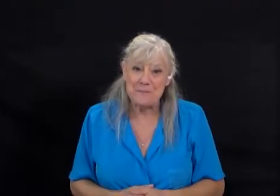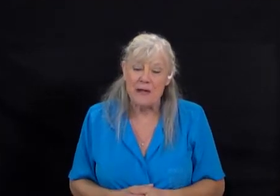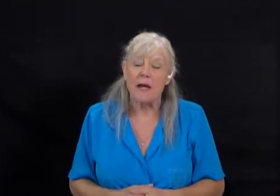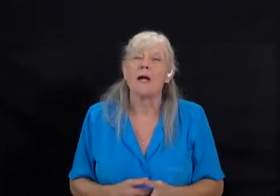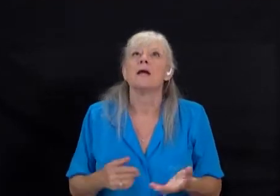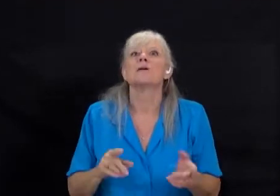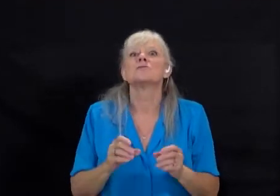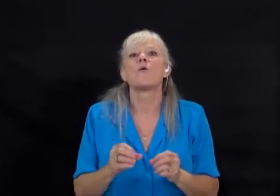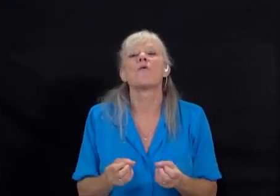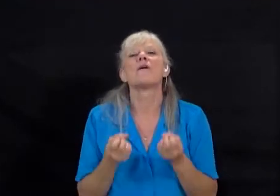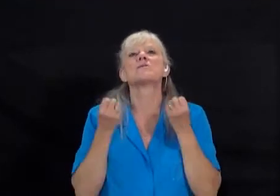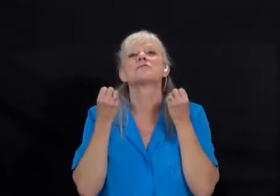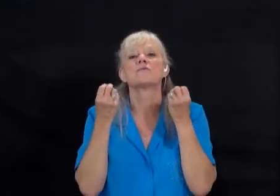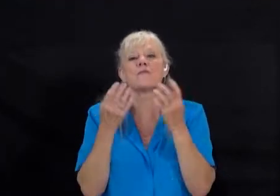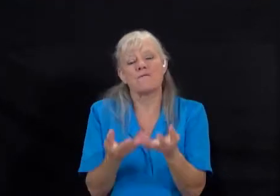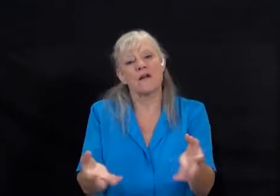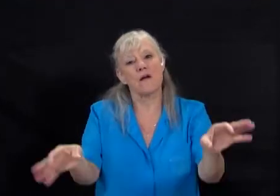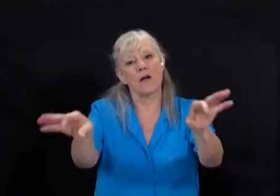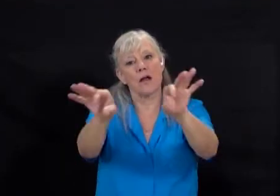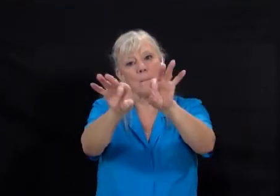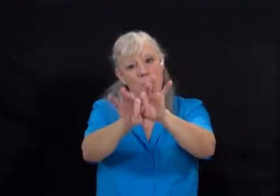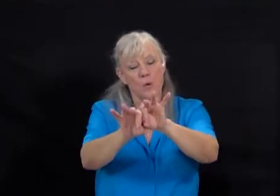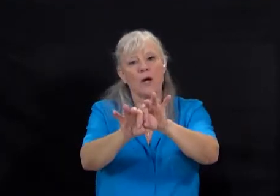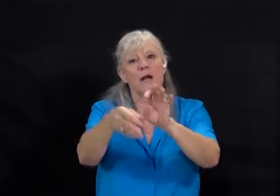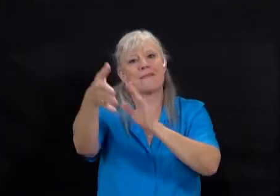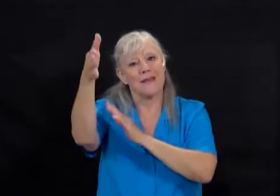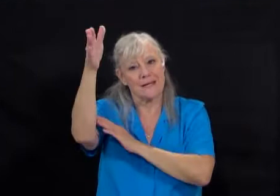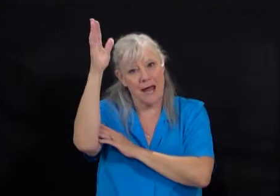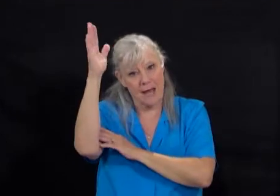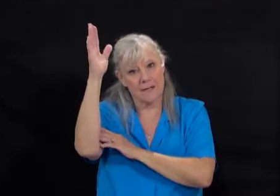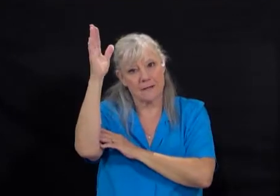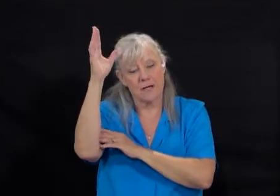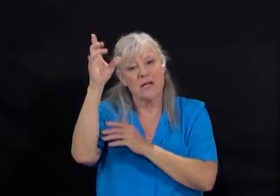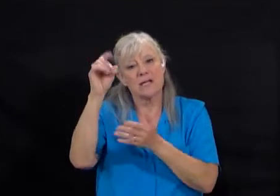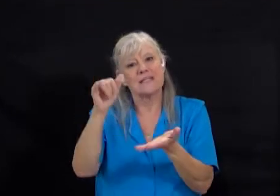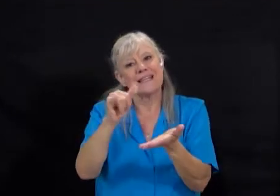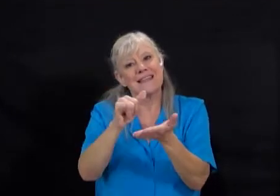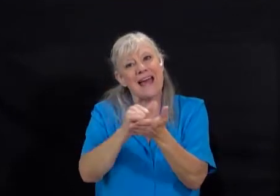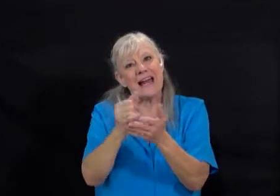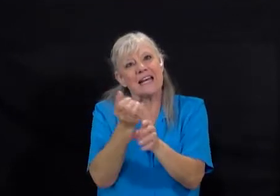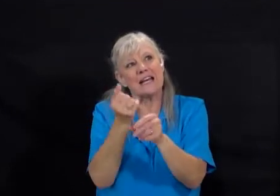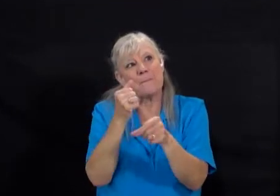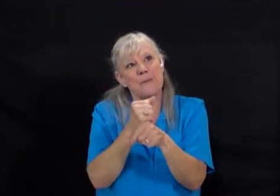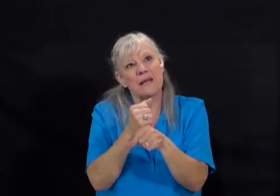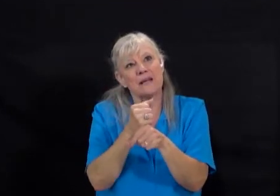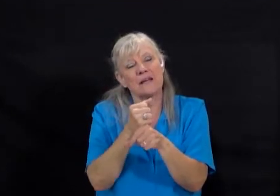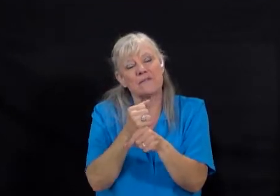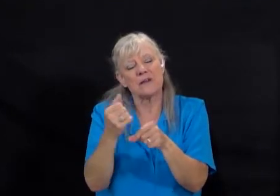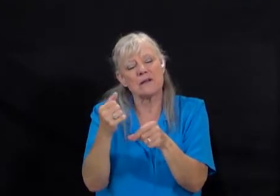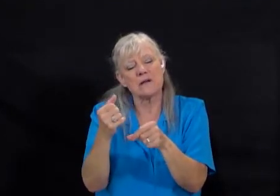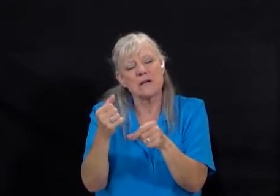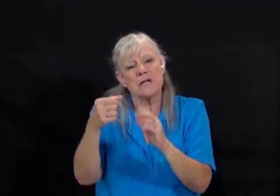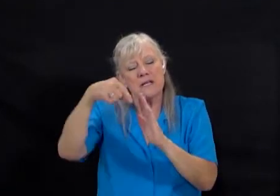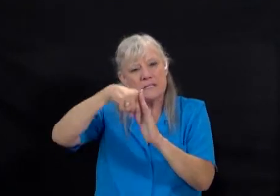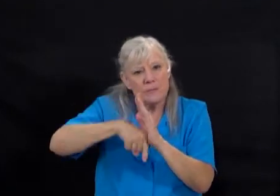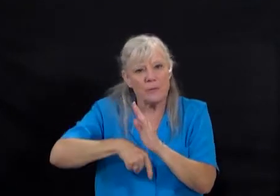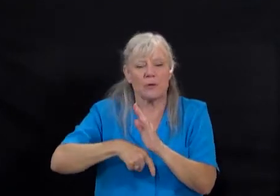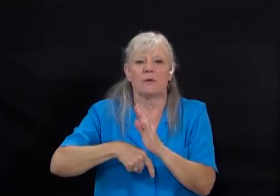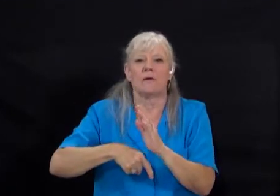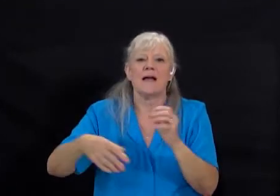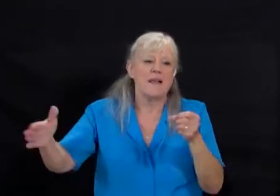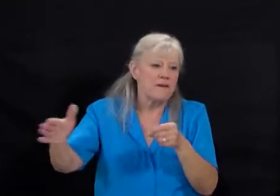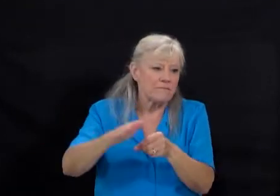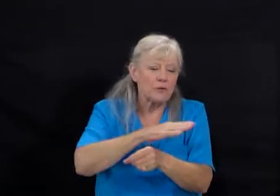an important thing that God did it. Even more, the fullness of God now includes what